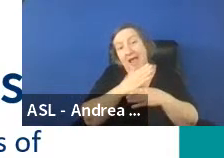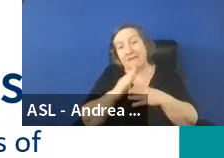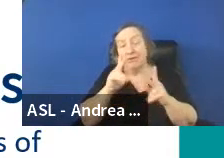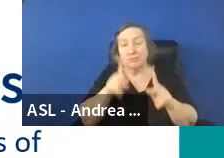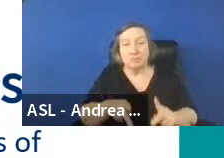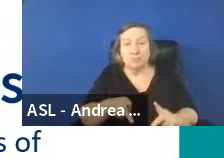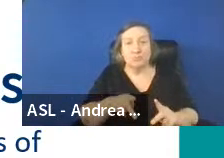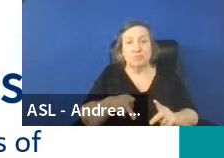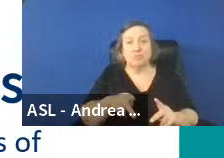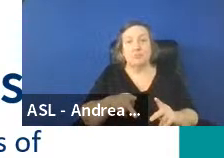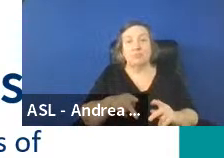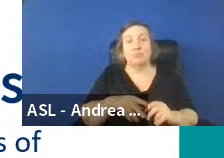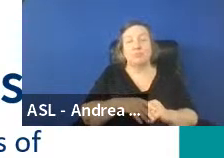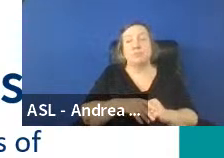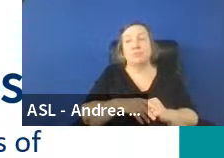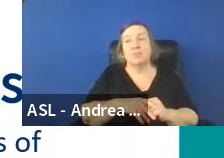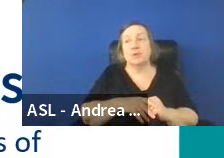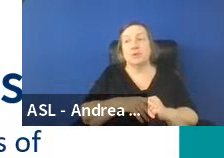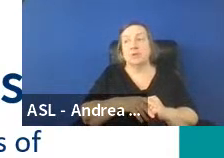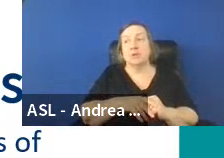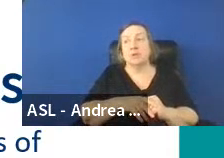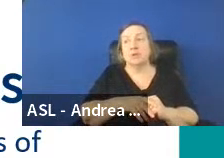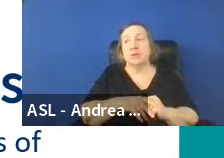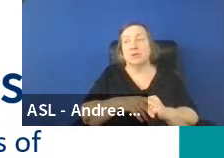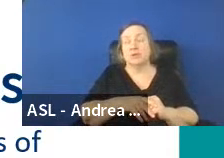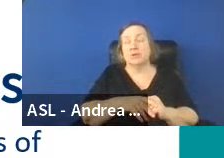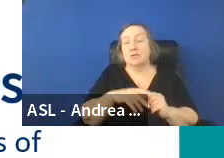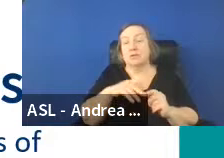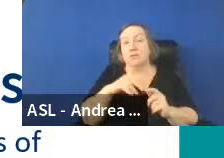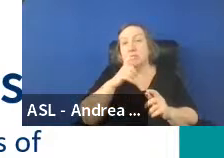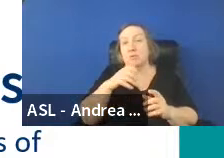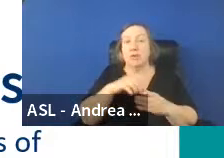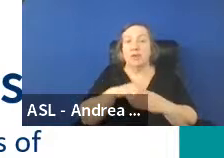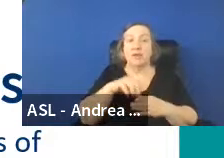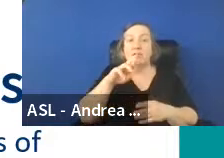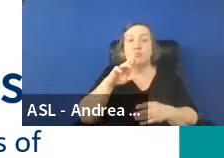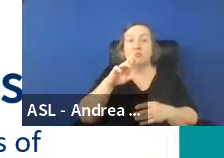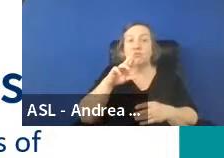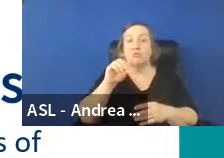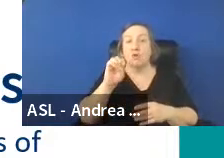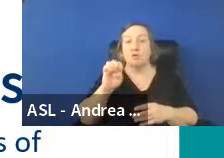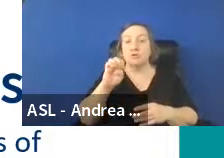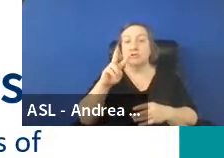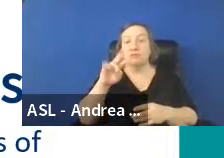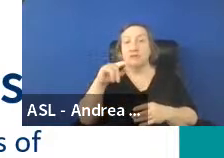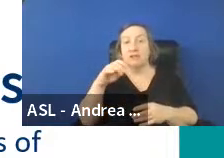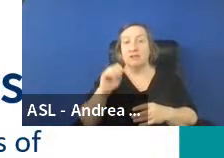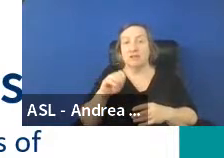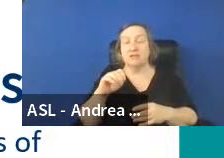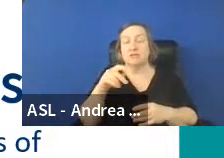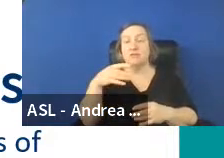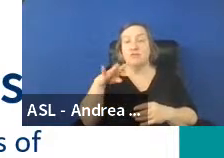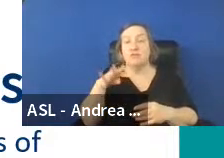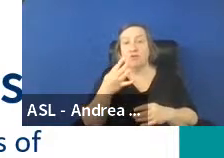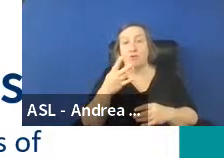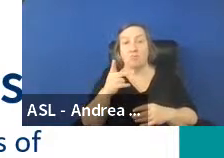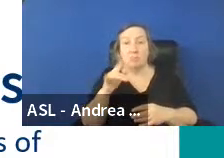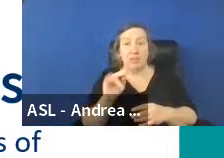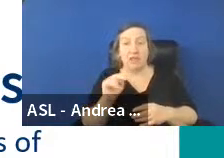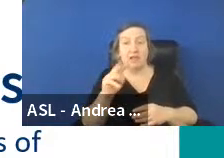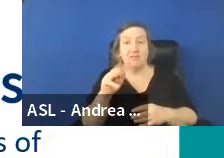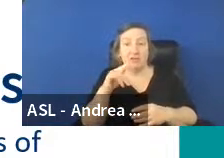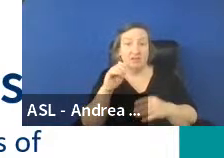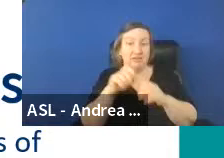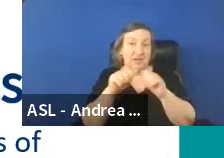resident whole, the average resident of the Rose Village, Fourth Plain Village area, that darker area on the equity index map